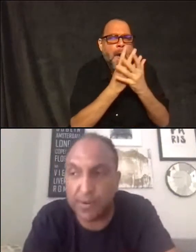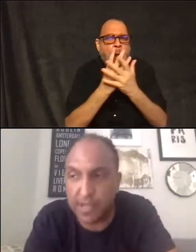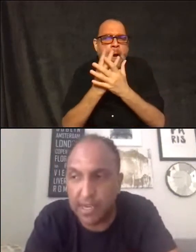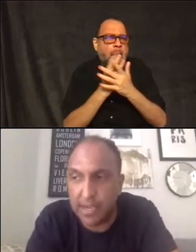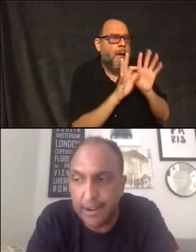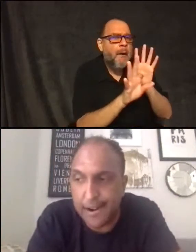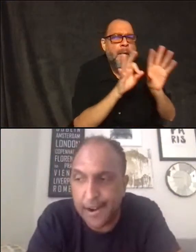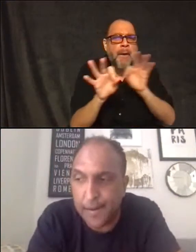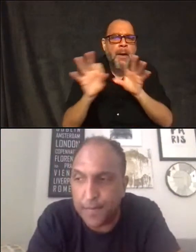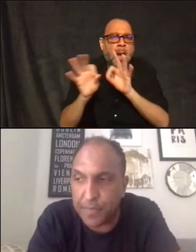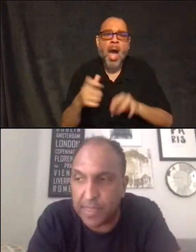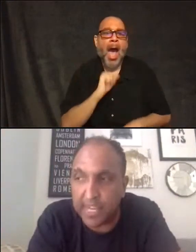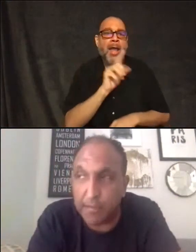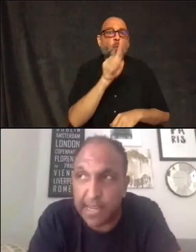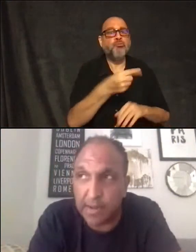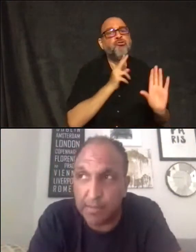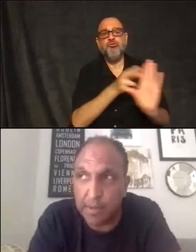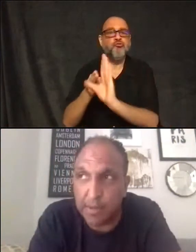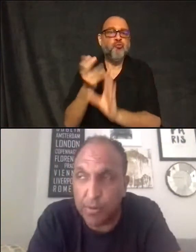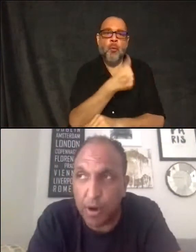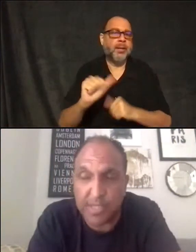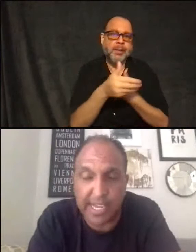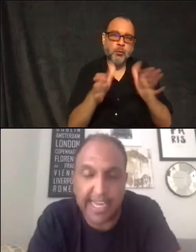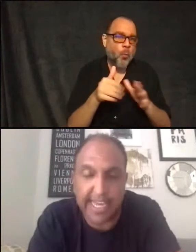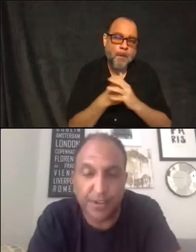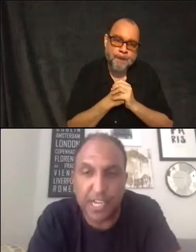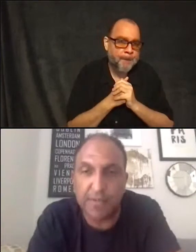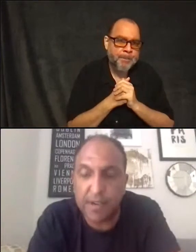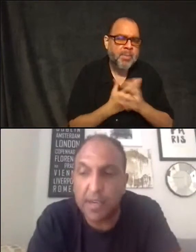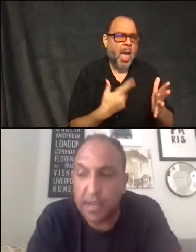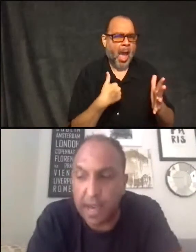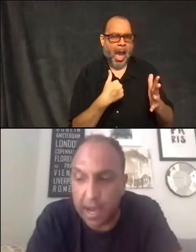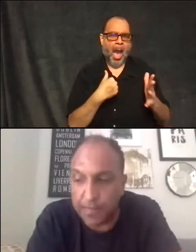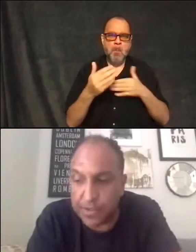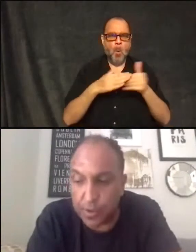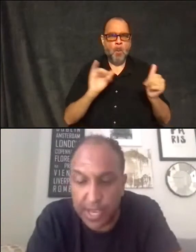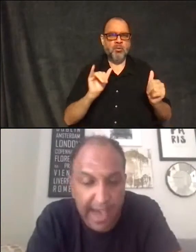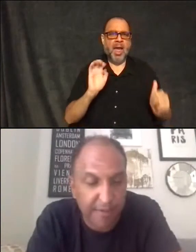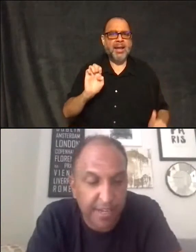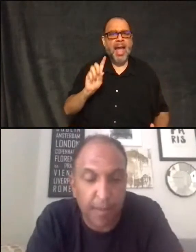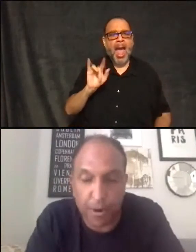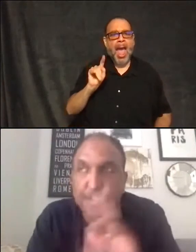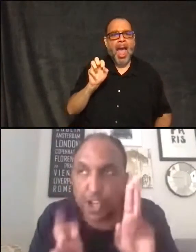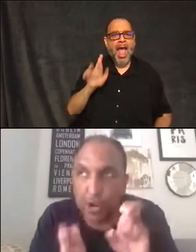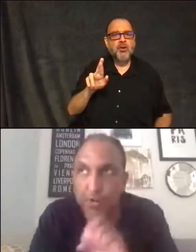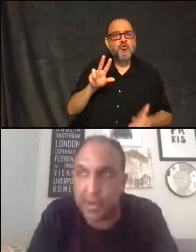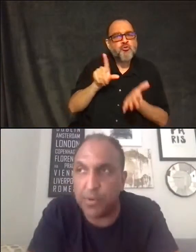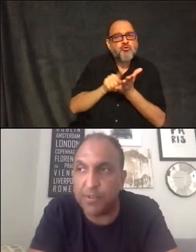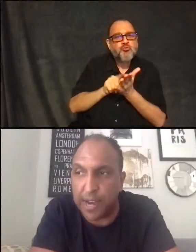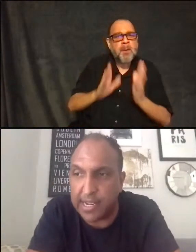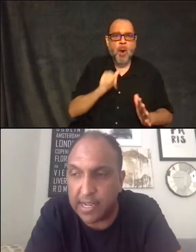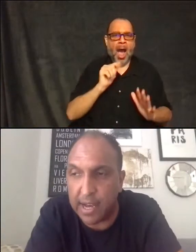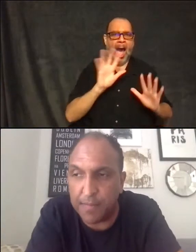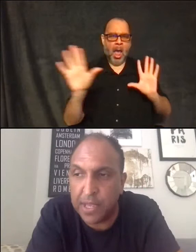I generally think about it, almost like an editor-in-chief. So we have a number of shows that